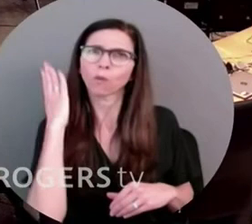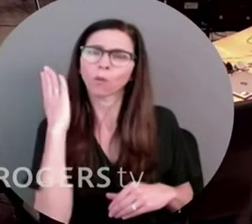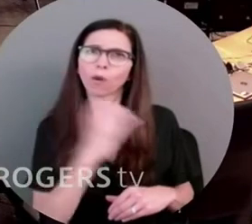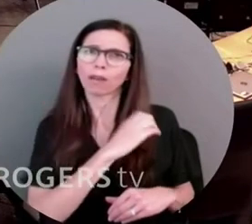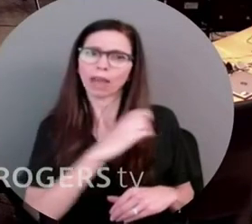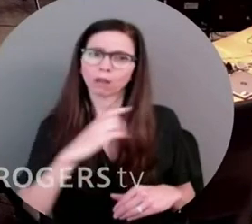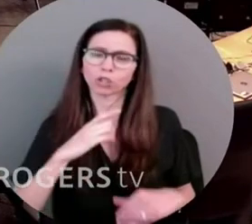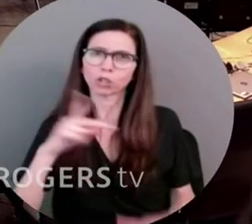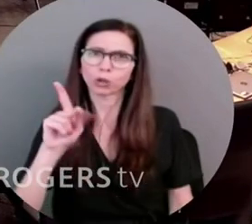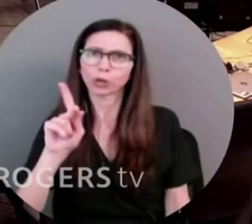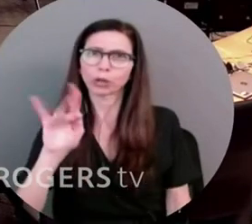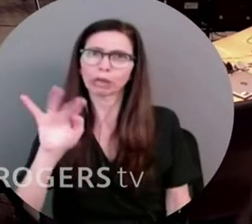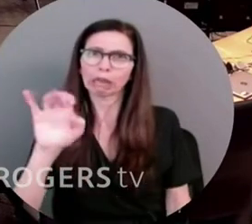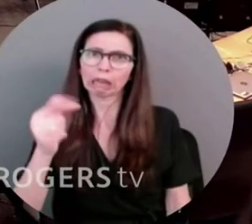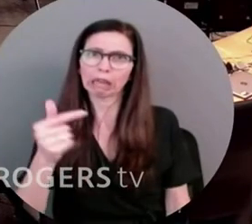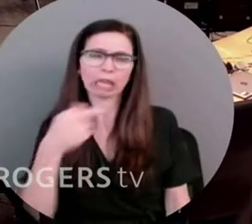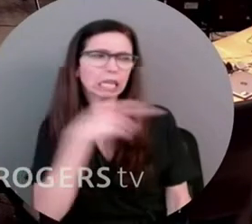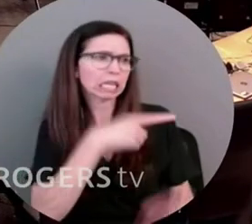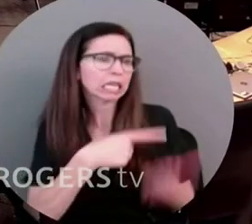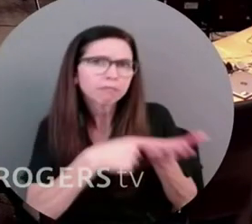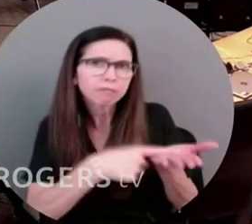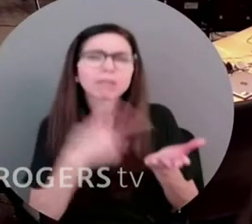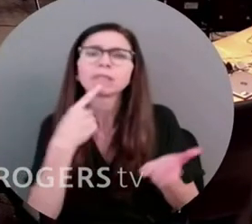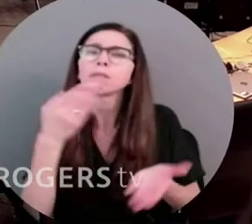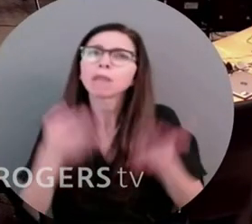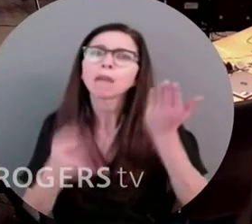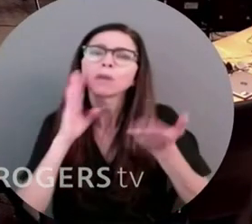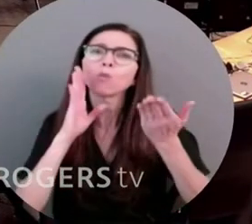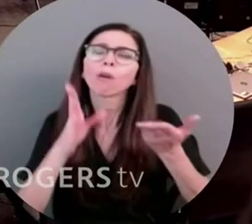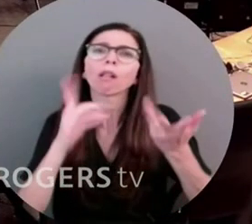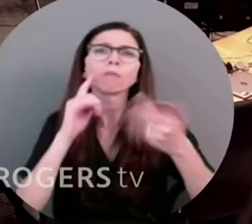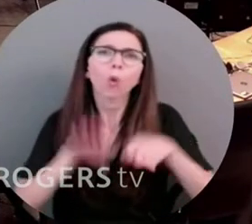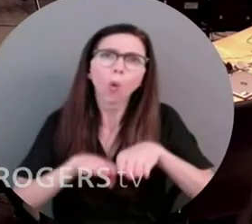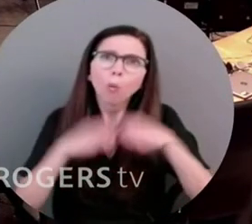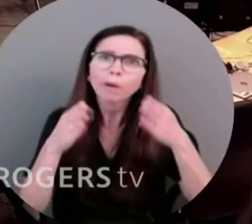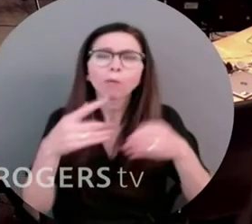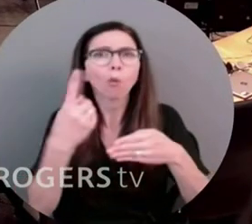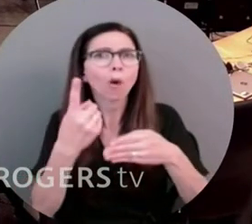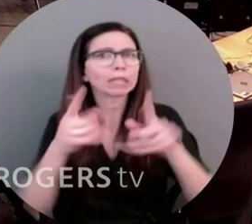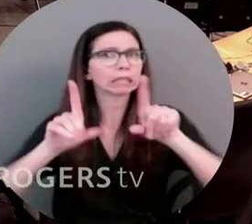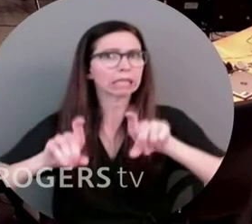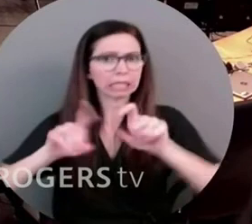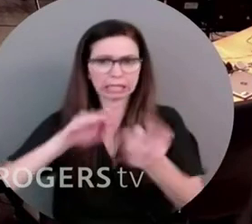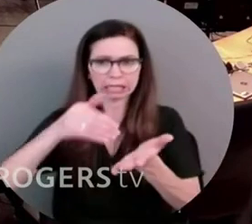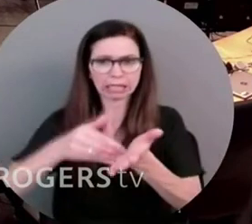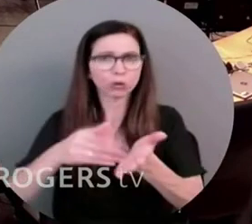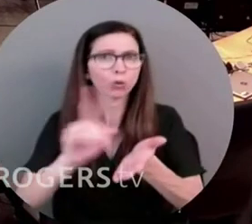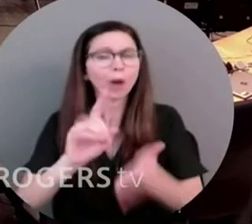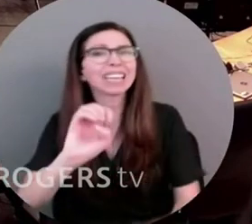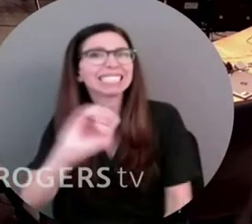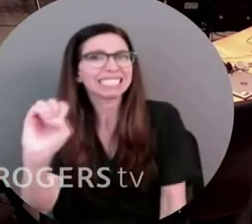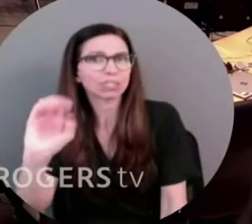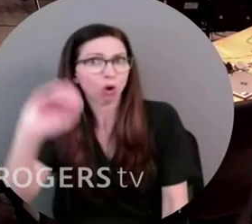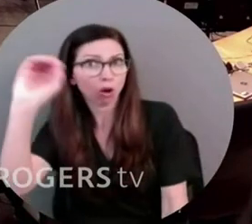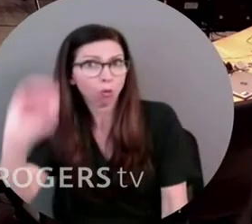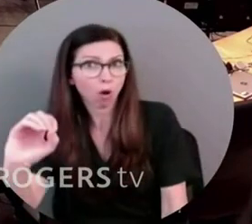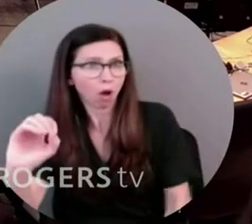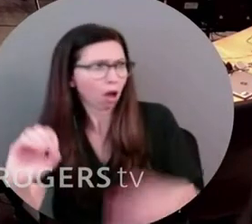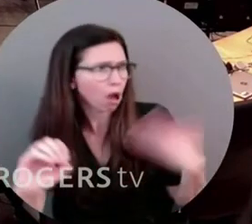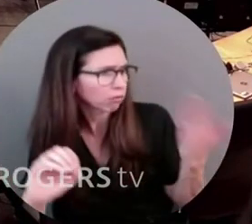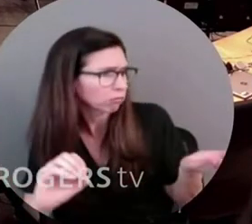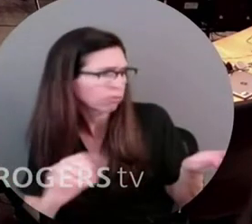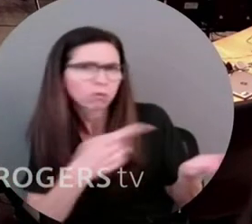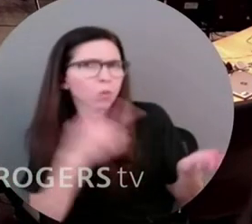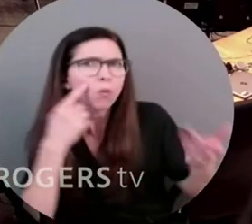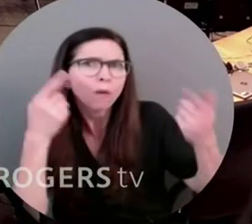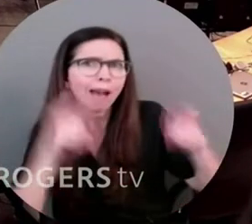up a new testing centre in the east end of Ottawa, but I'm not sure where the discussion ended up on that. Is that something OPH is going to